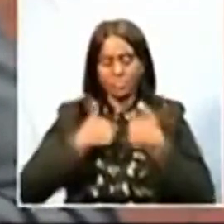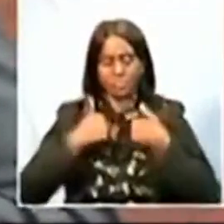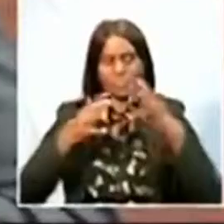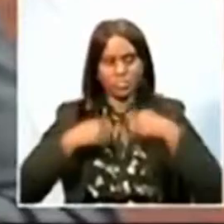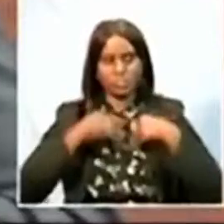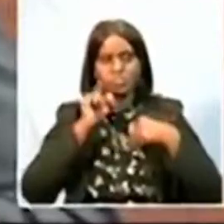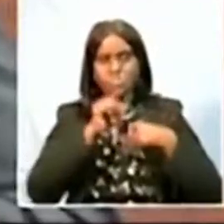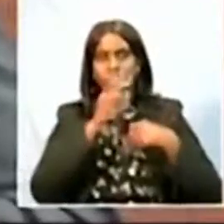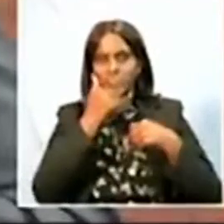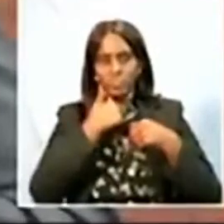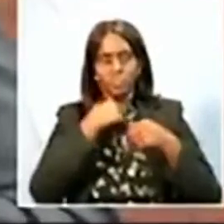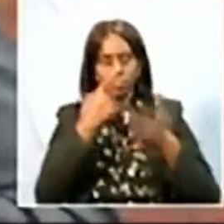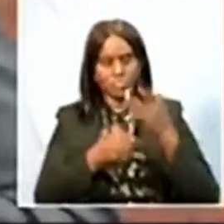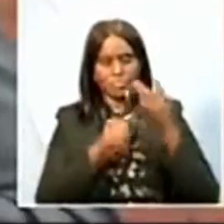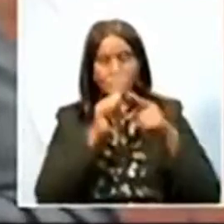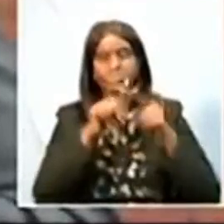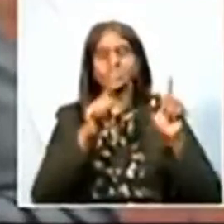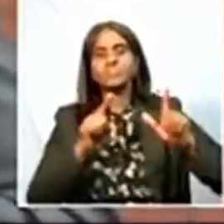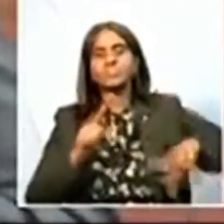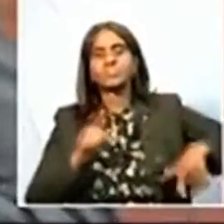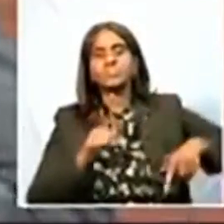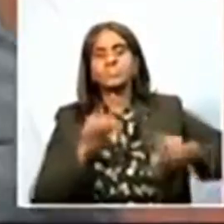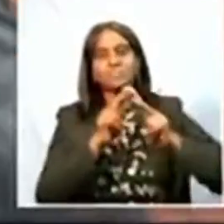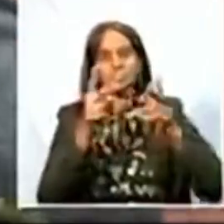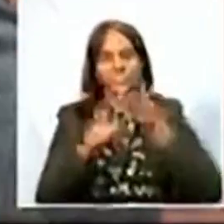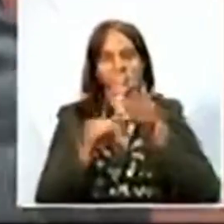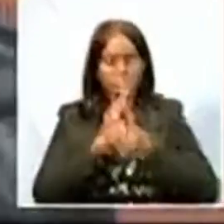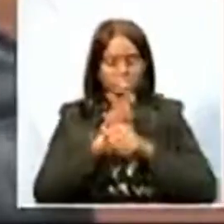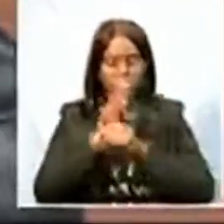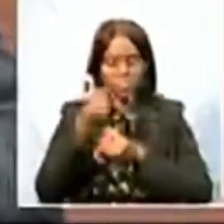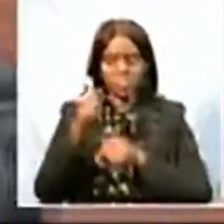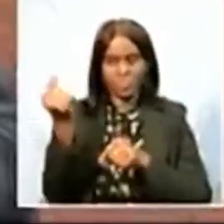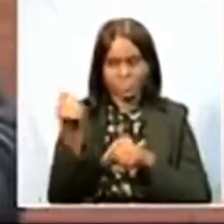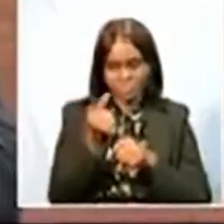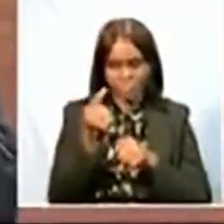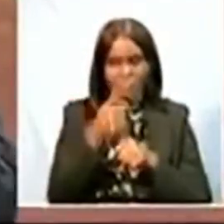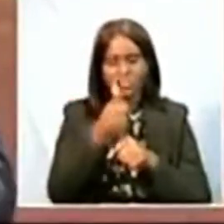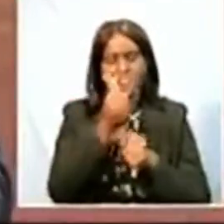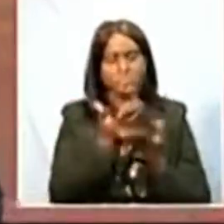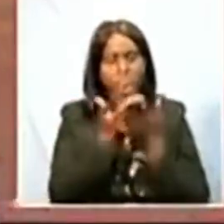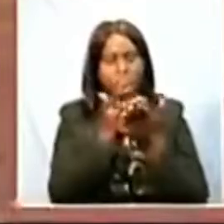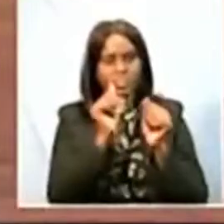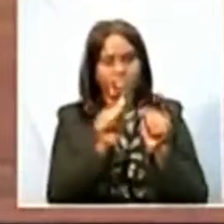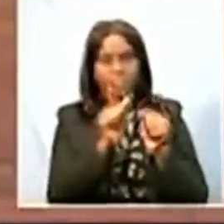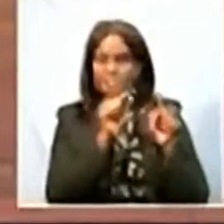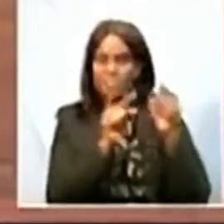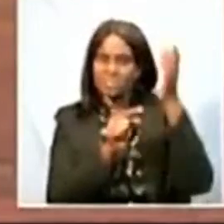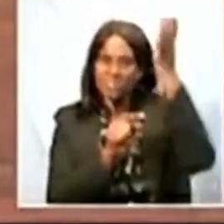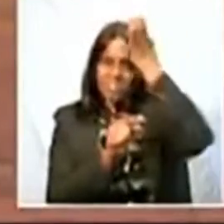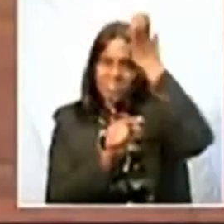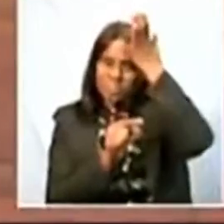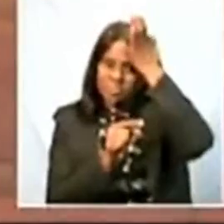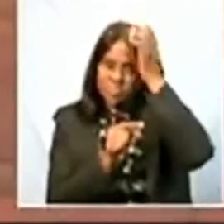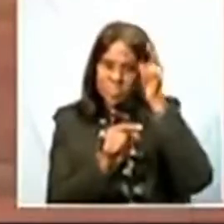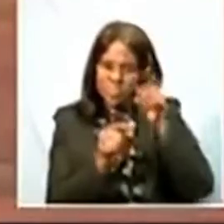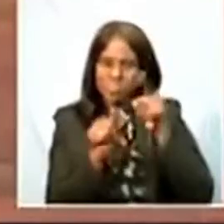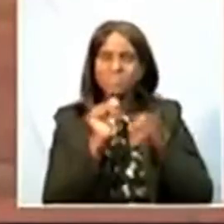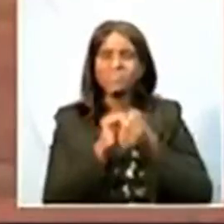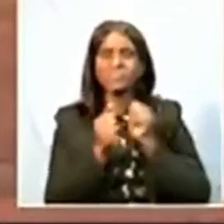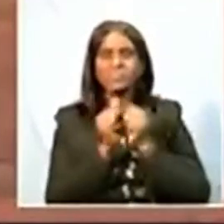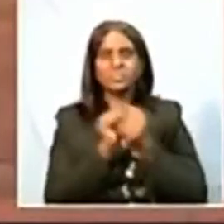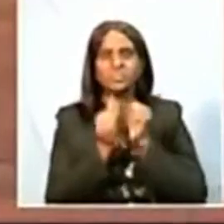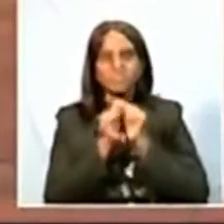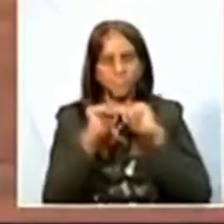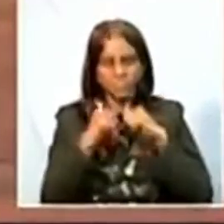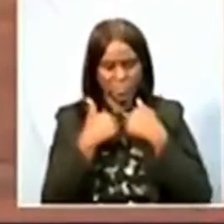there was this, but it was late, so that immediately you came, you would have submitted that on such a query.